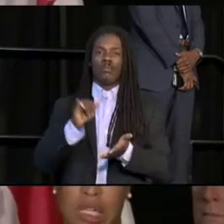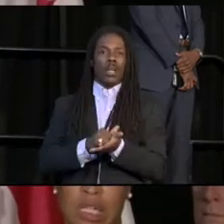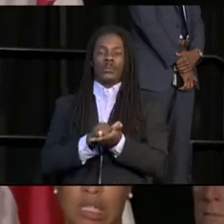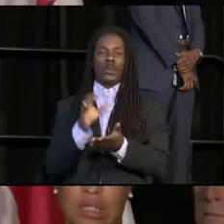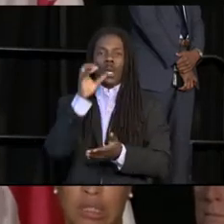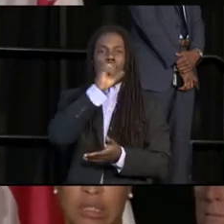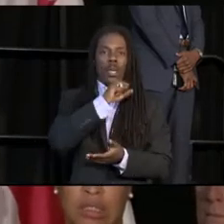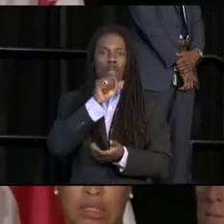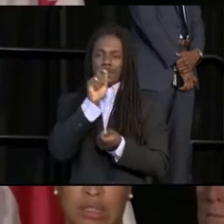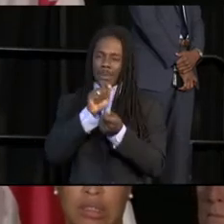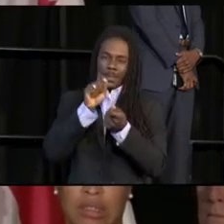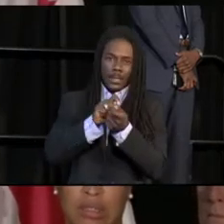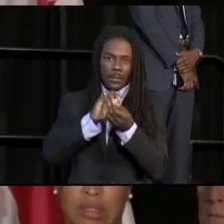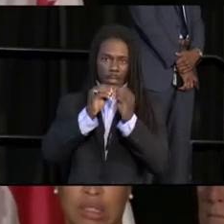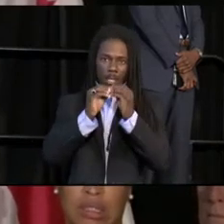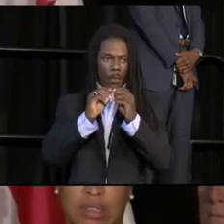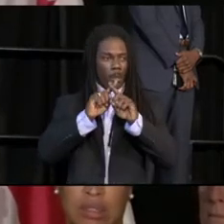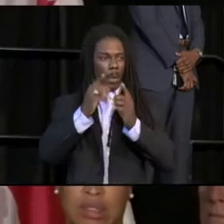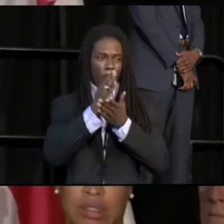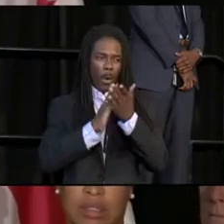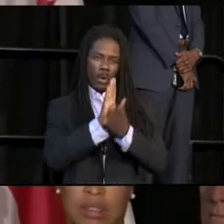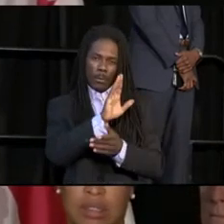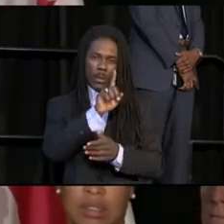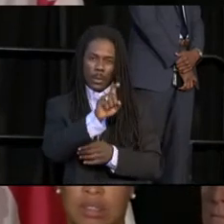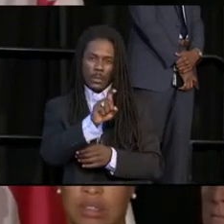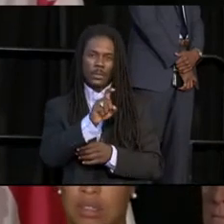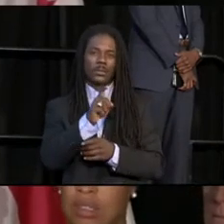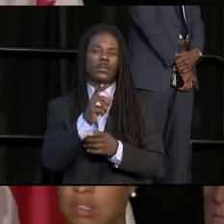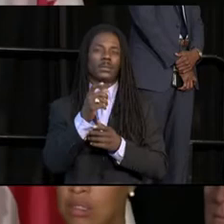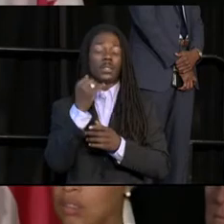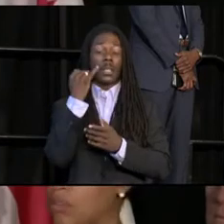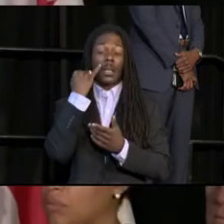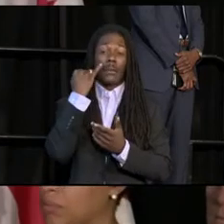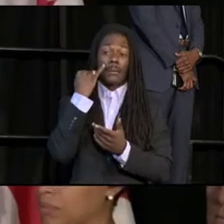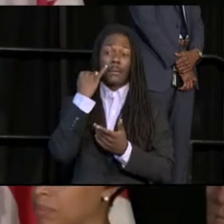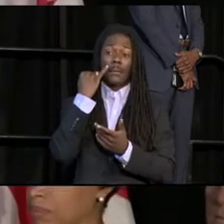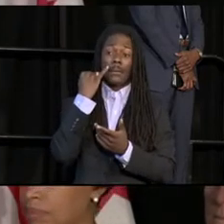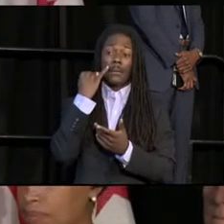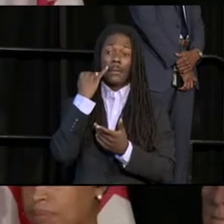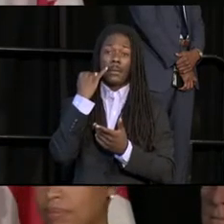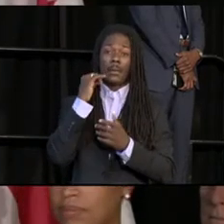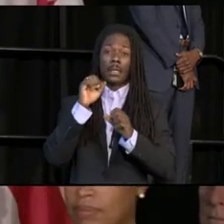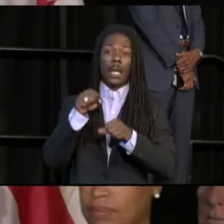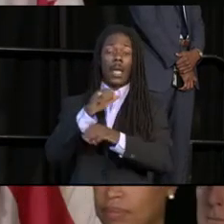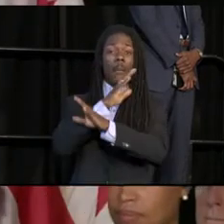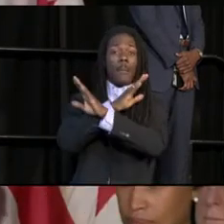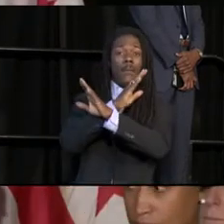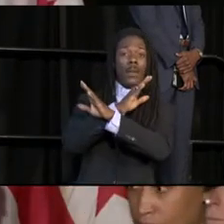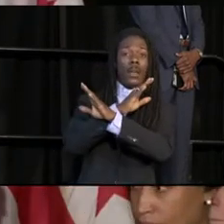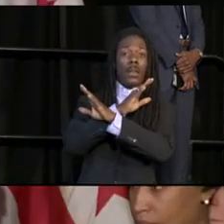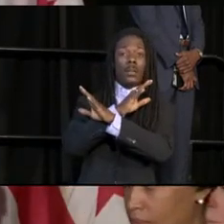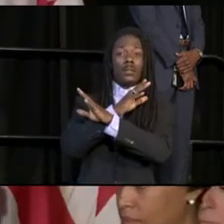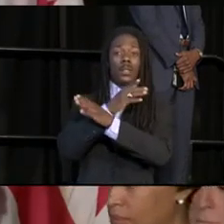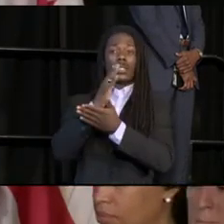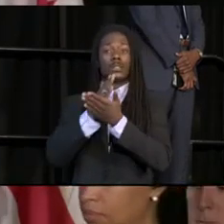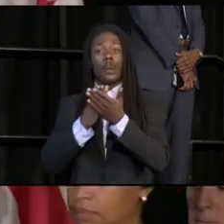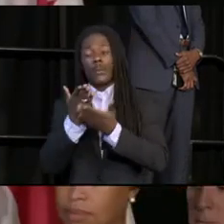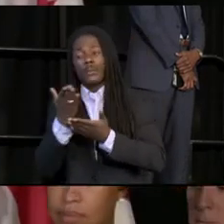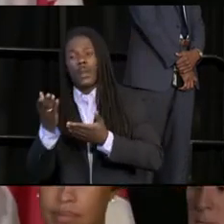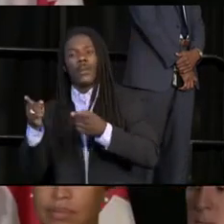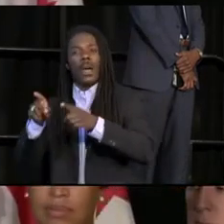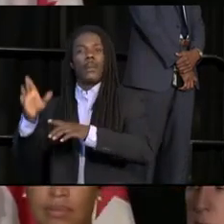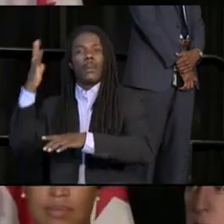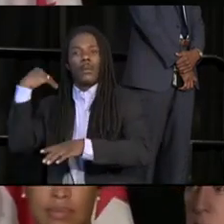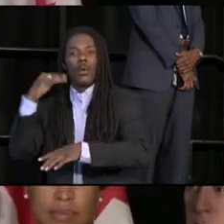number. But I think part of your question was whether or not we're going to be able to prevent some of the things that we saw during